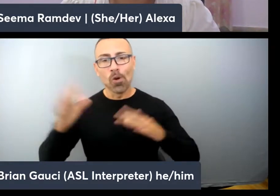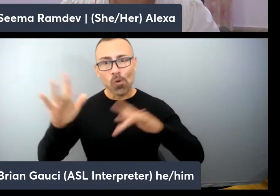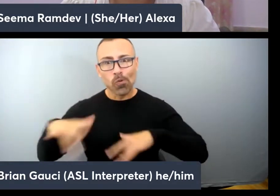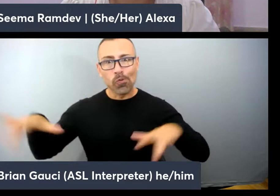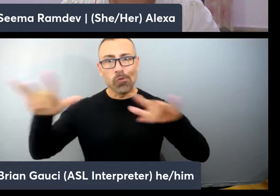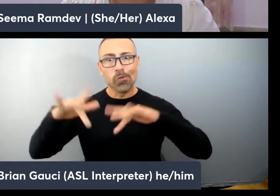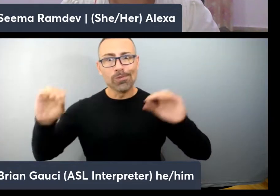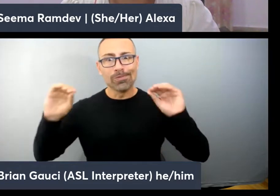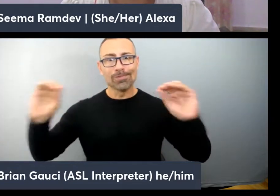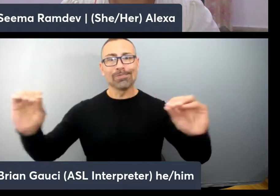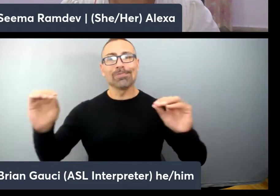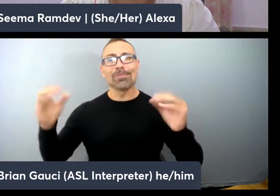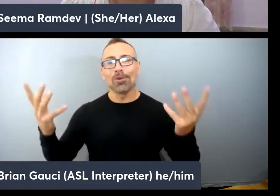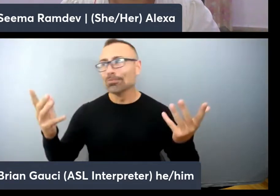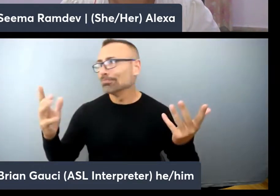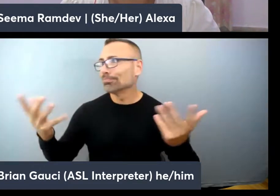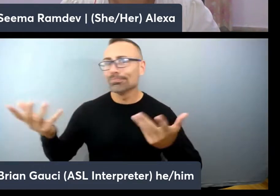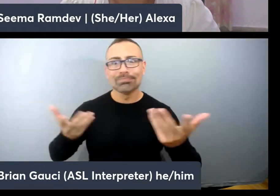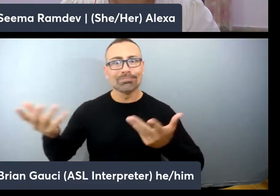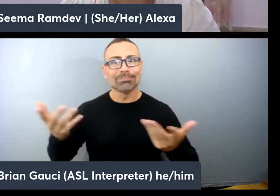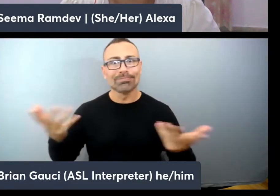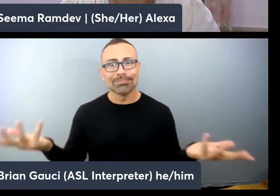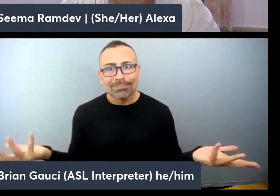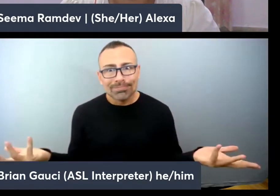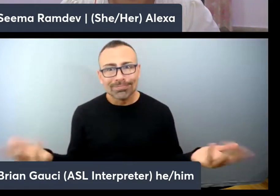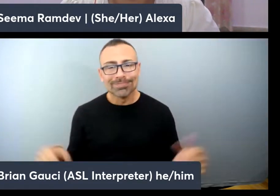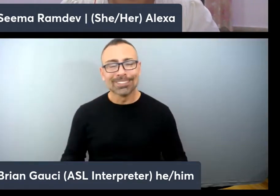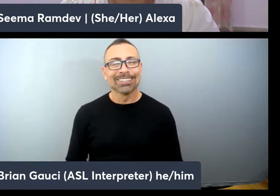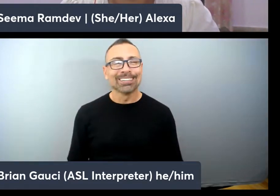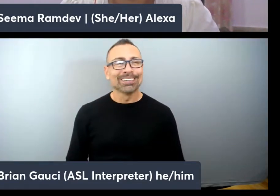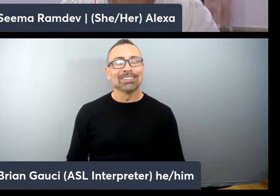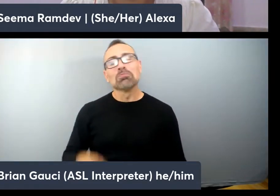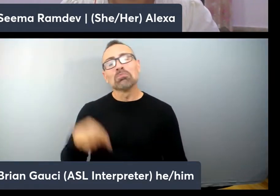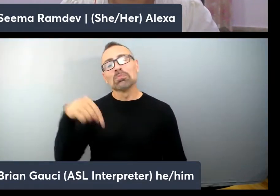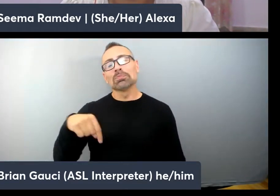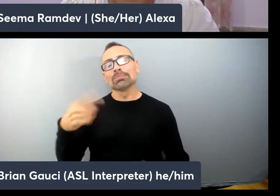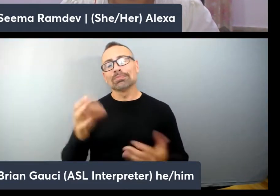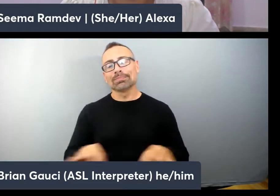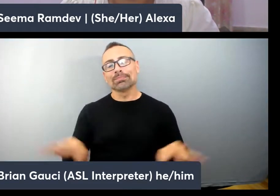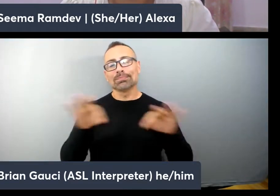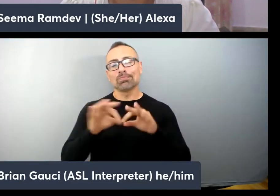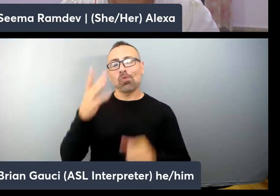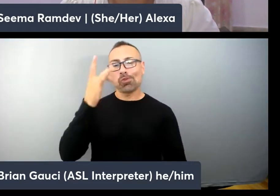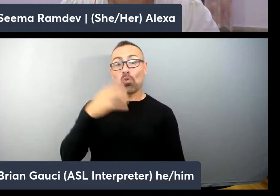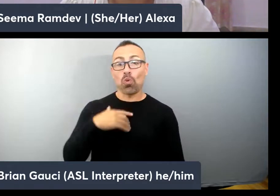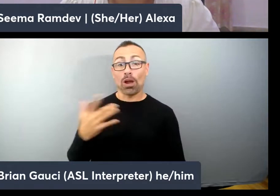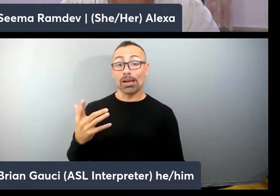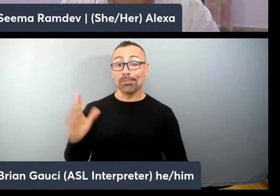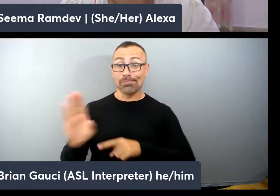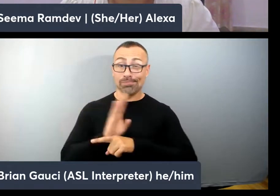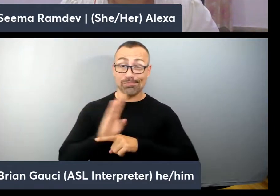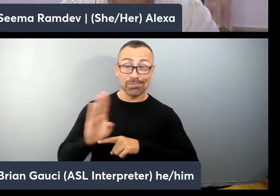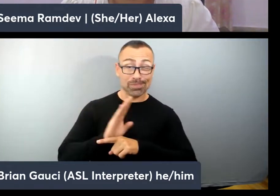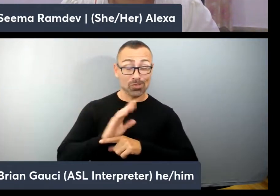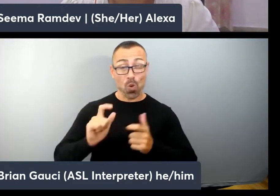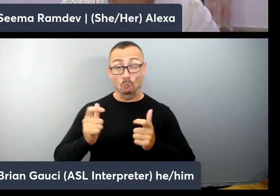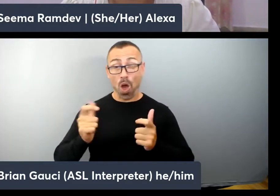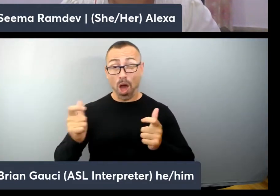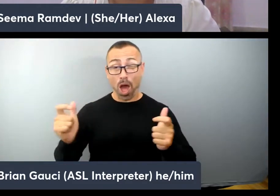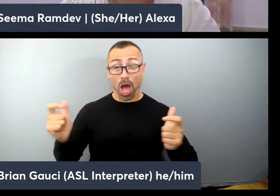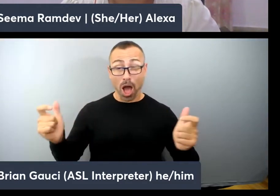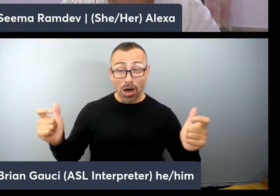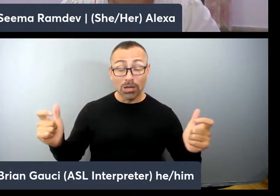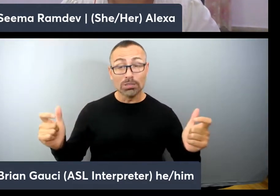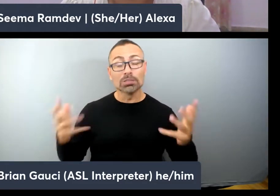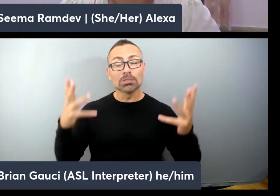this is important is that organizations are large, so different lines of business want to use features, but they